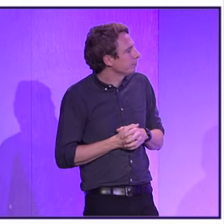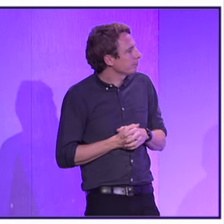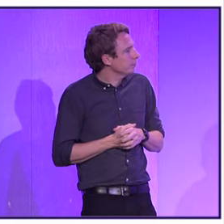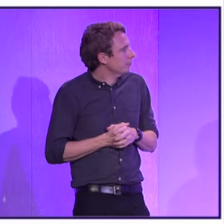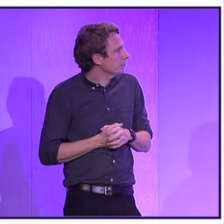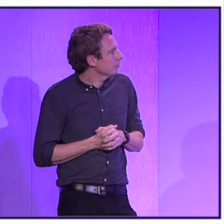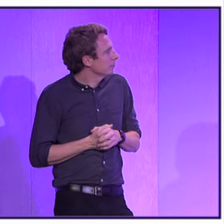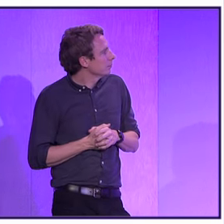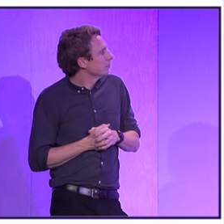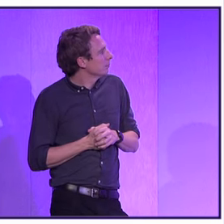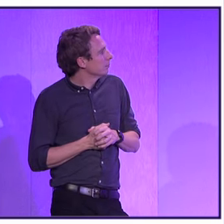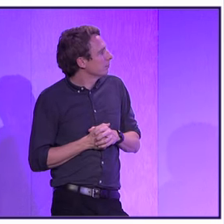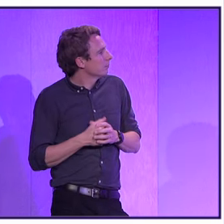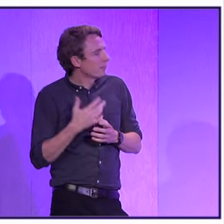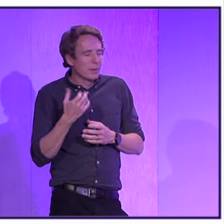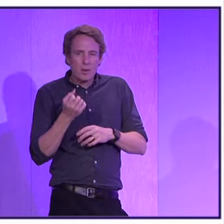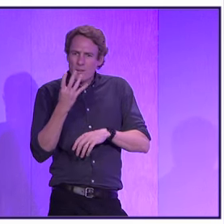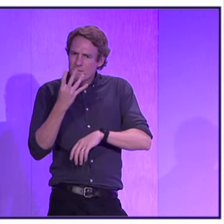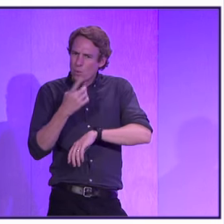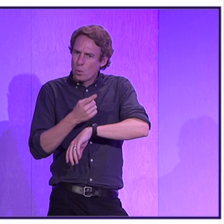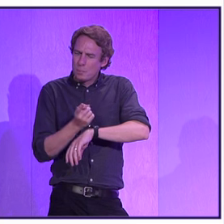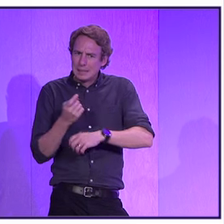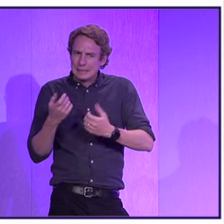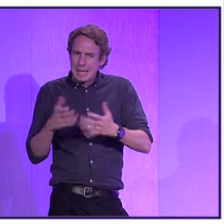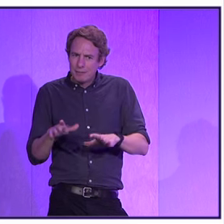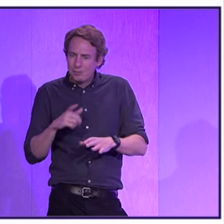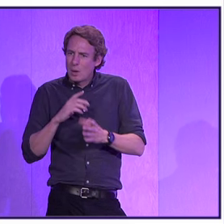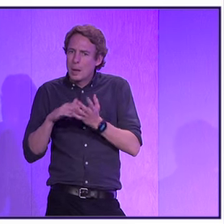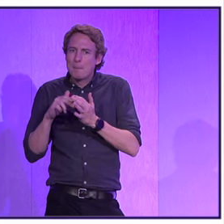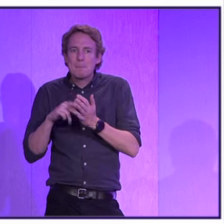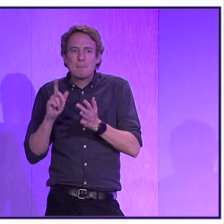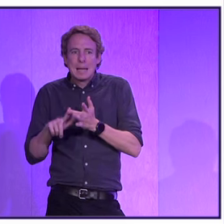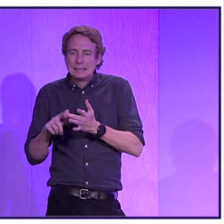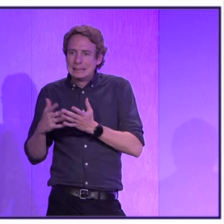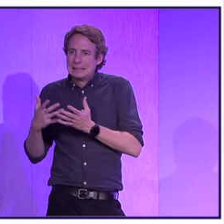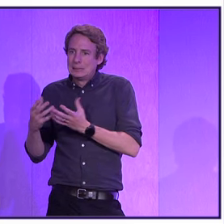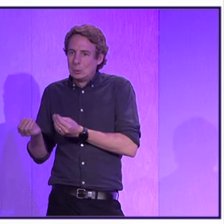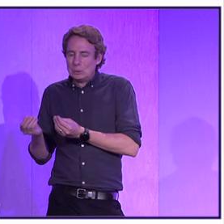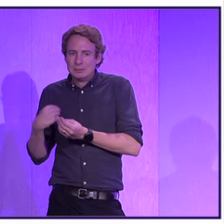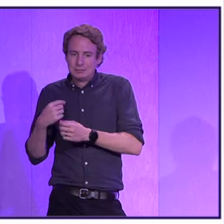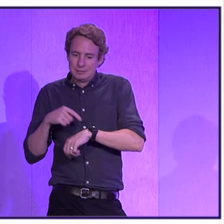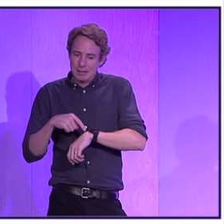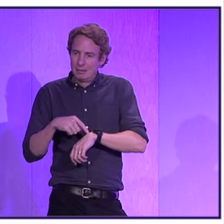I'm going to give you, because I've got 4 minutes. Wow, without that Menti, I've got loads of time. Right.